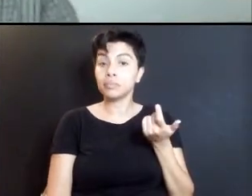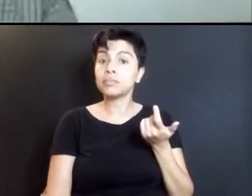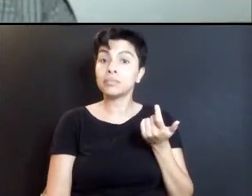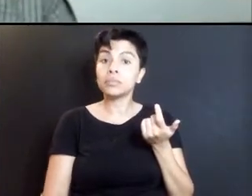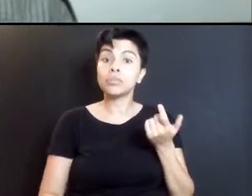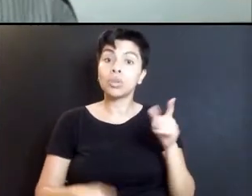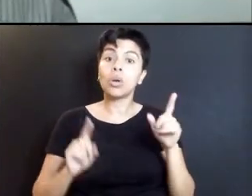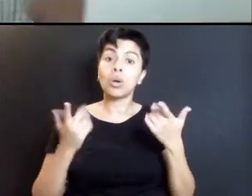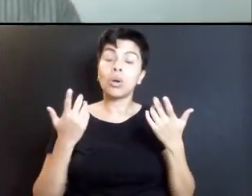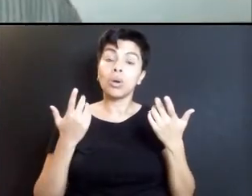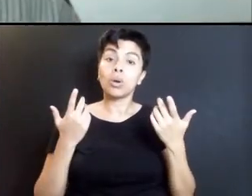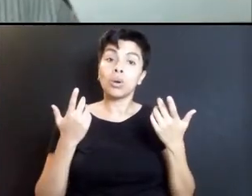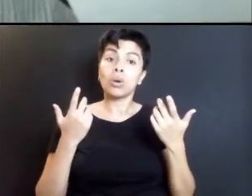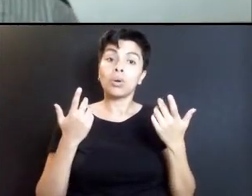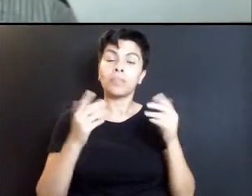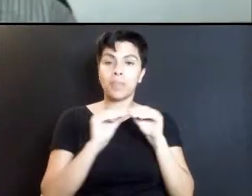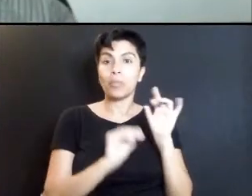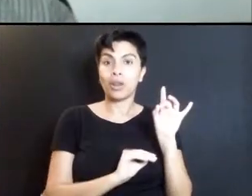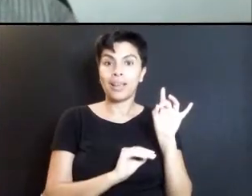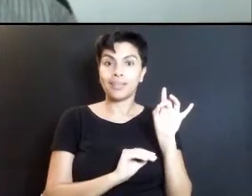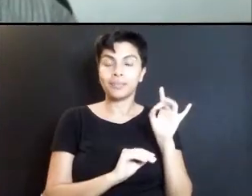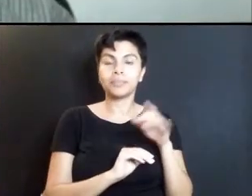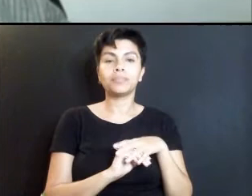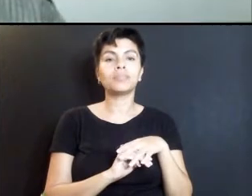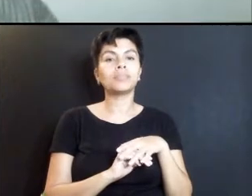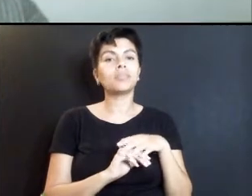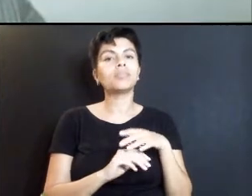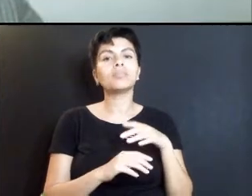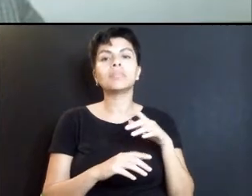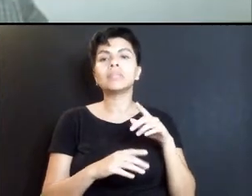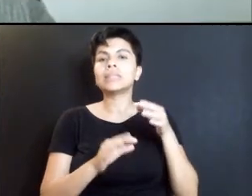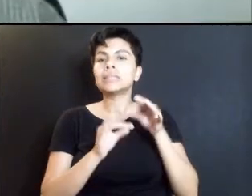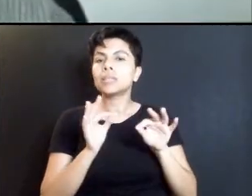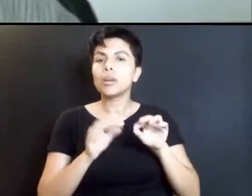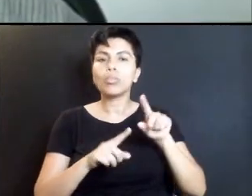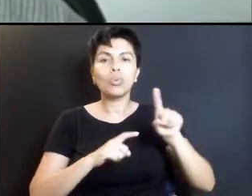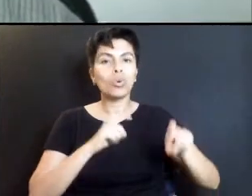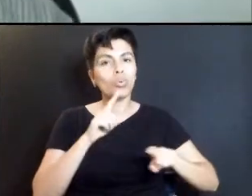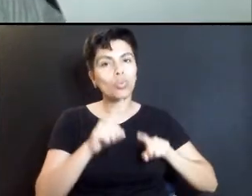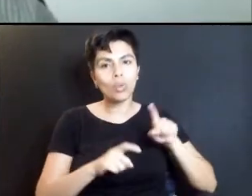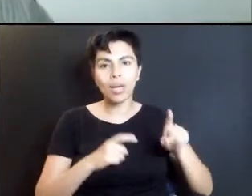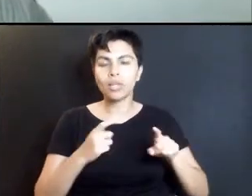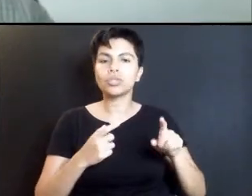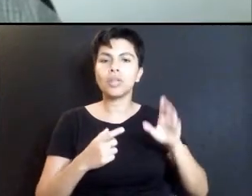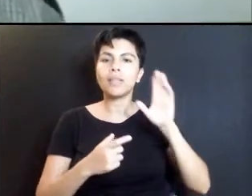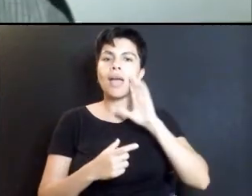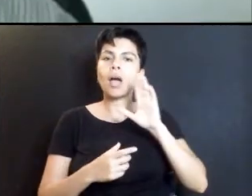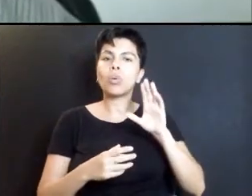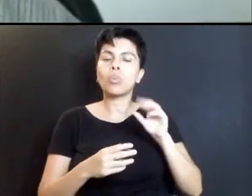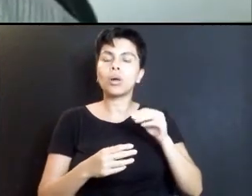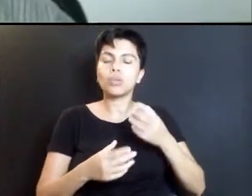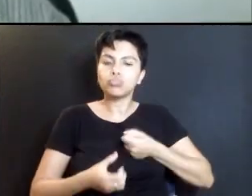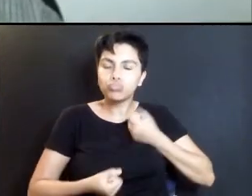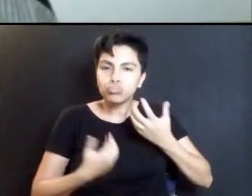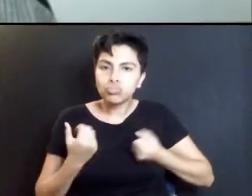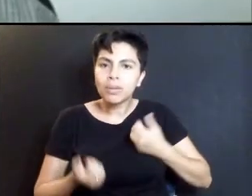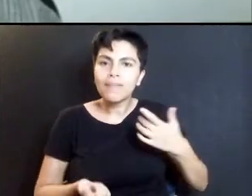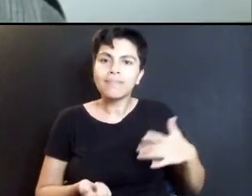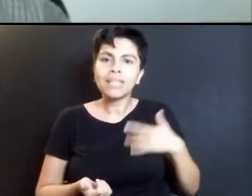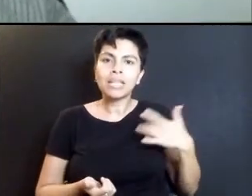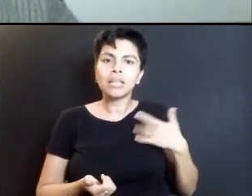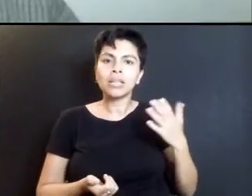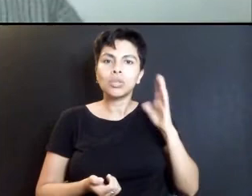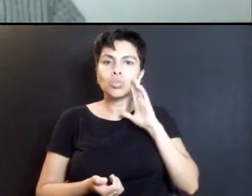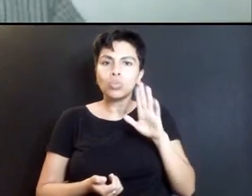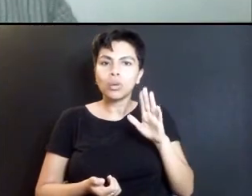As you're looking at, and number 8, ask simple questions that explore feelings and foster empathy.